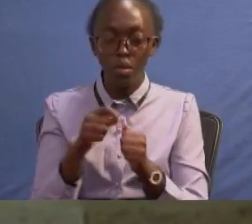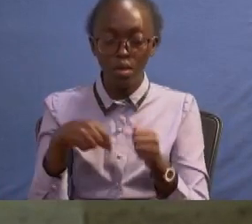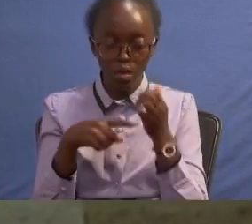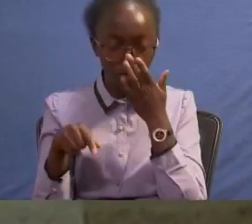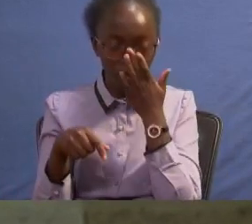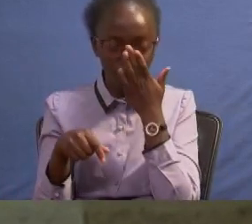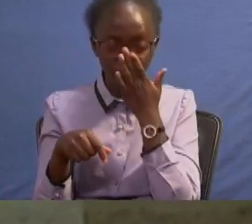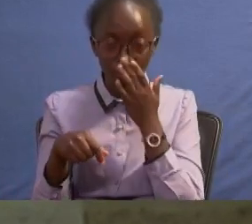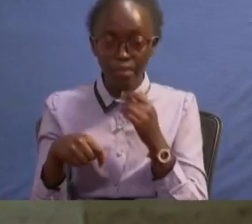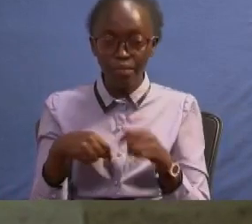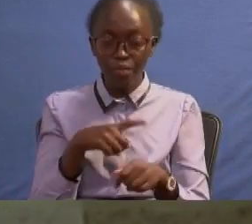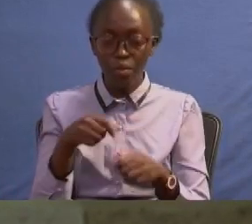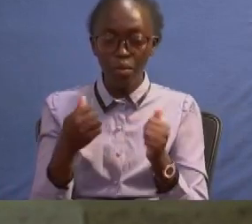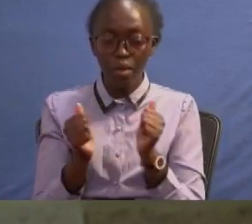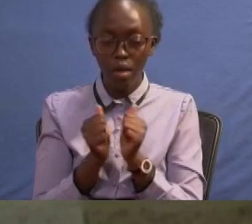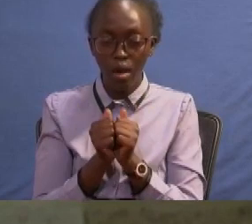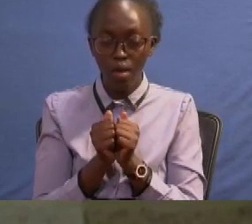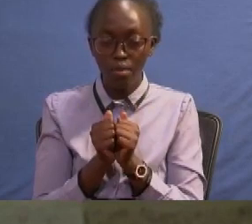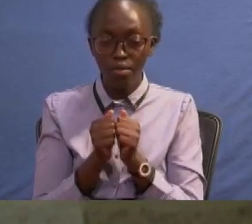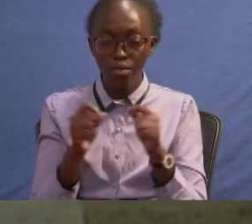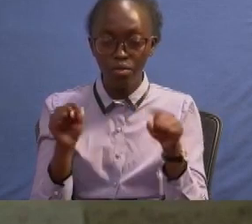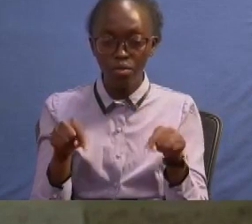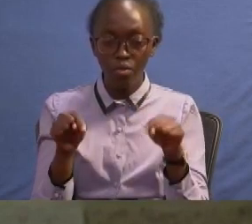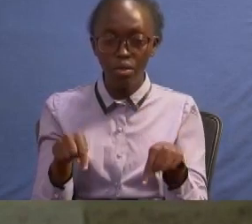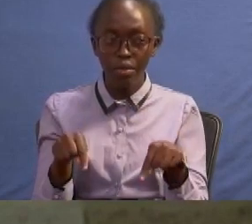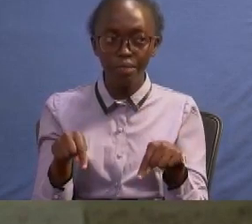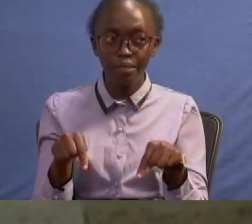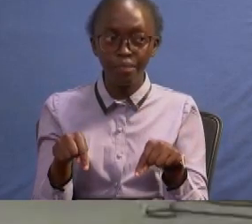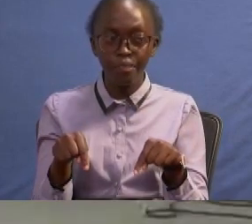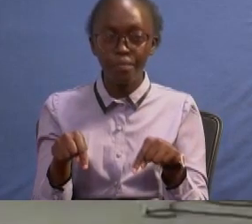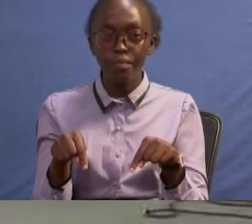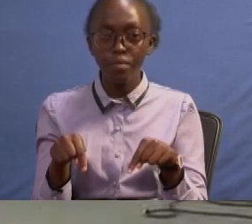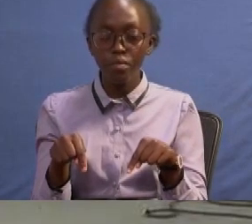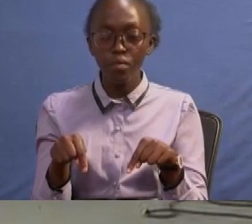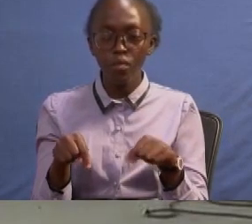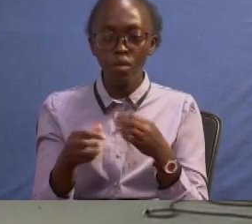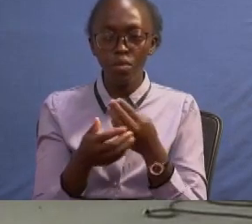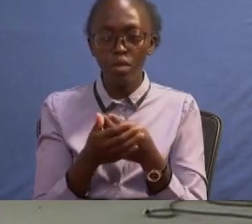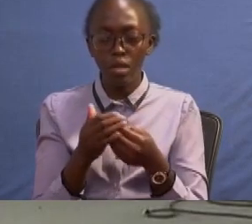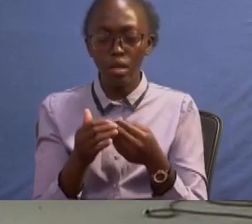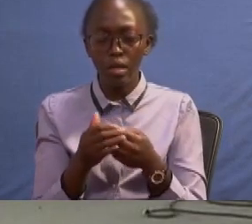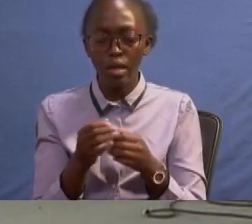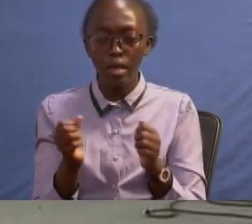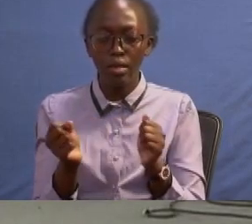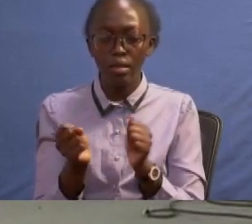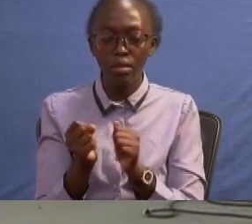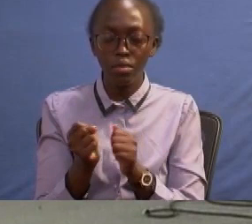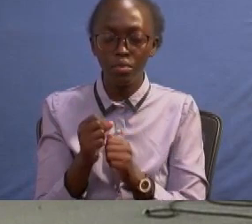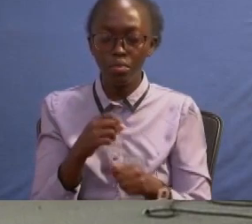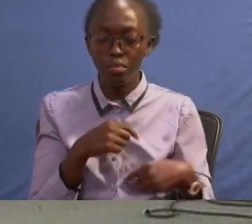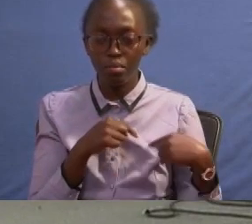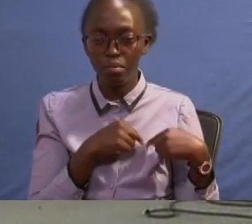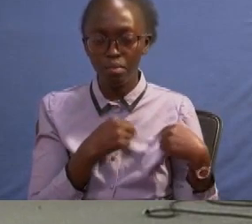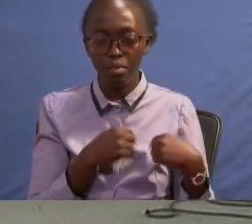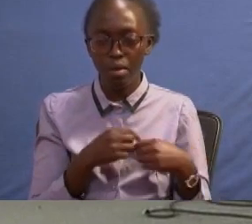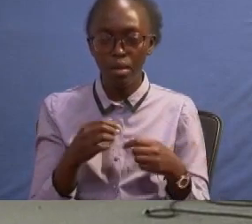Jehovah Father, a grief today that we are nursing on our 11 foreign soldiers, O God. And our